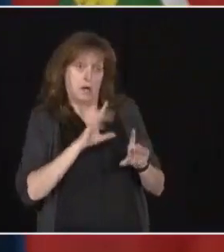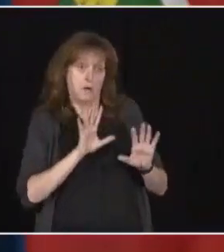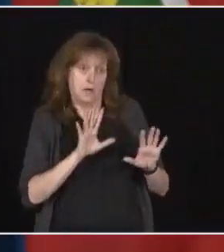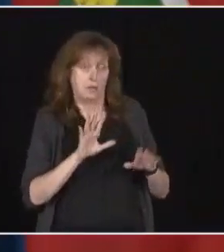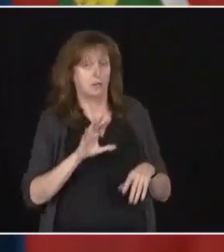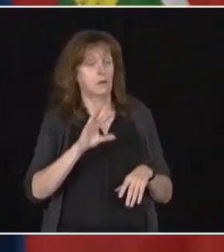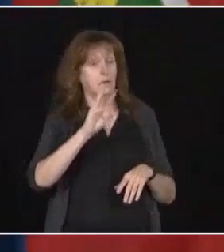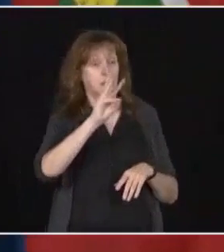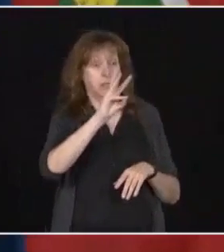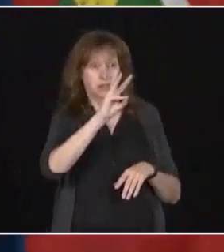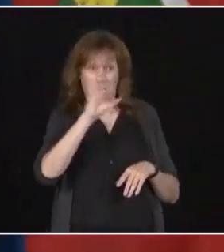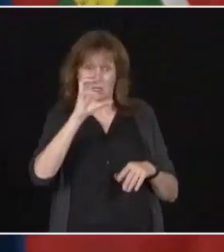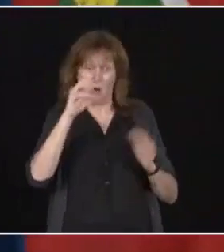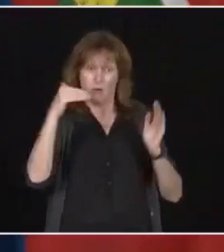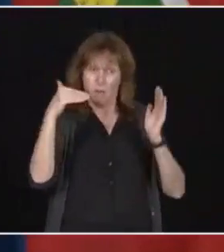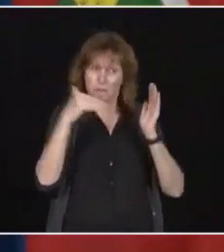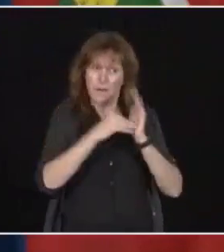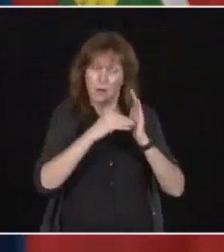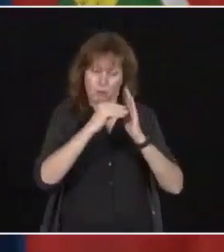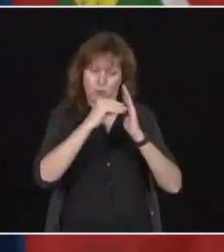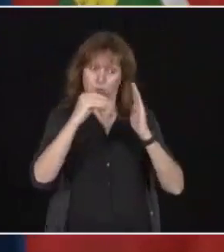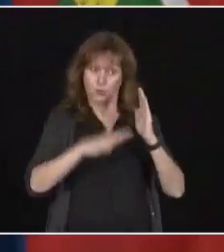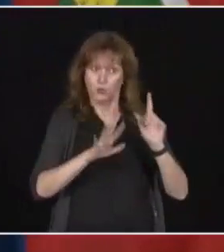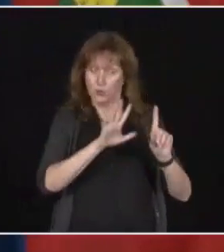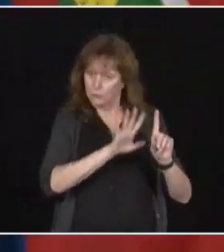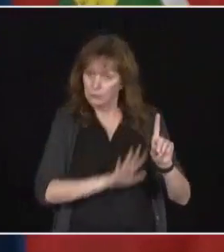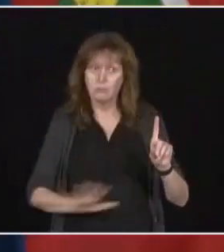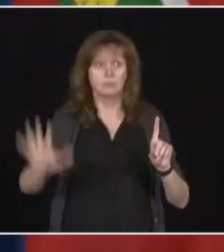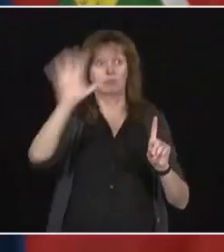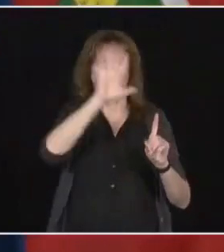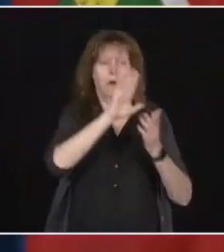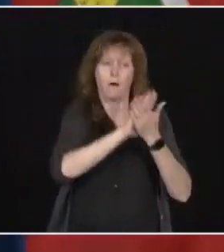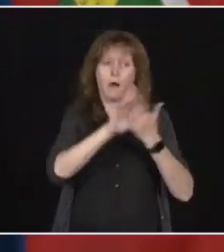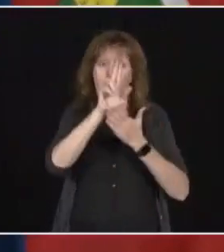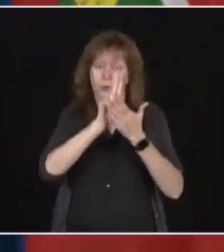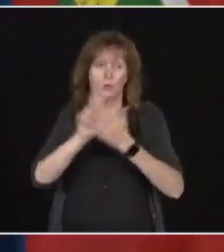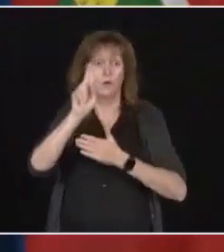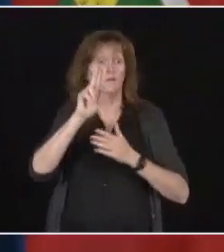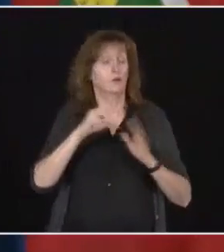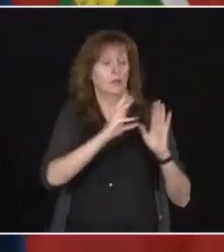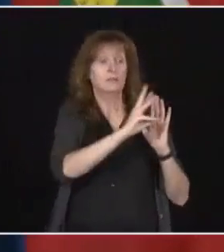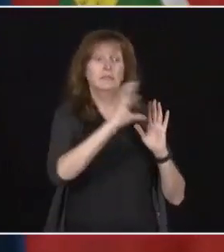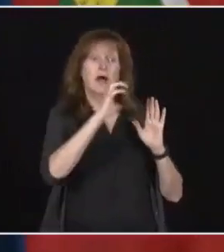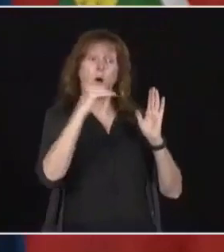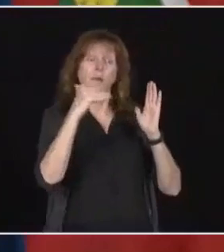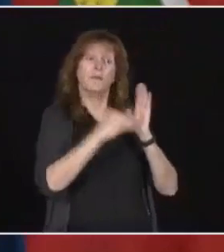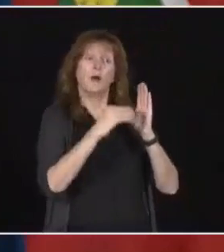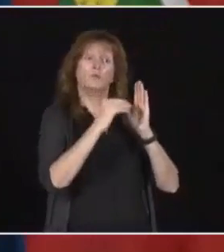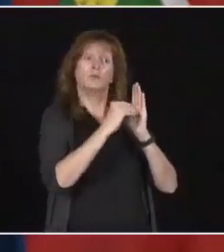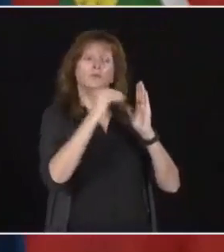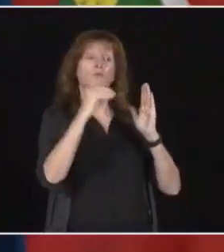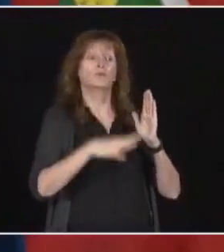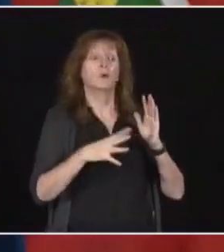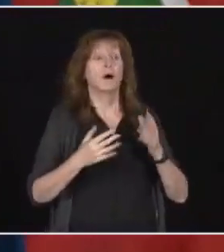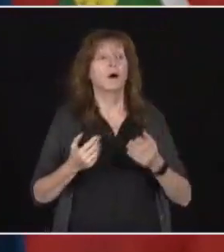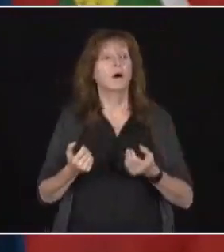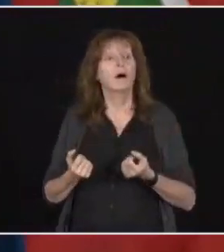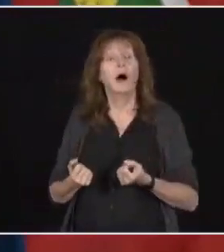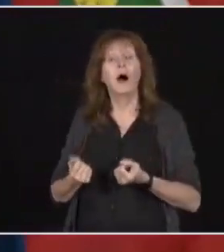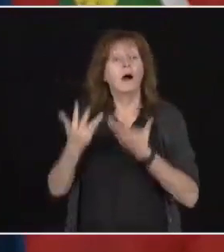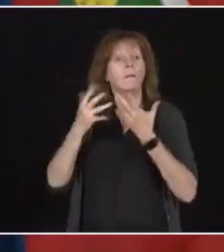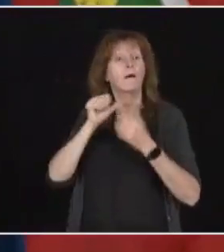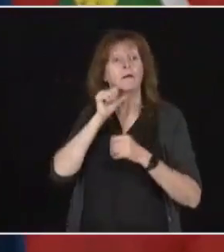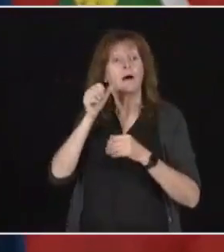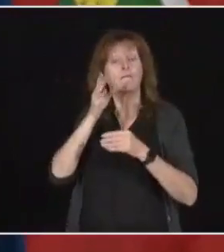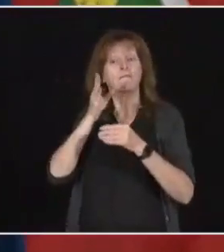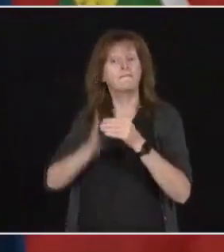post-secondary sector across all of Ontario, and out of all of those 600,000 students, the only ones that were not able to complete their year of study and who